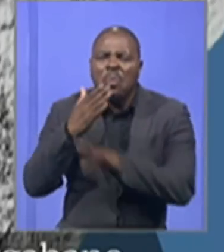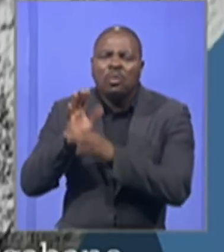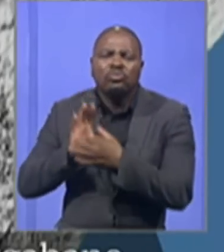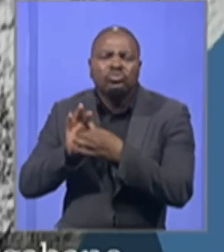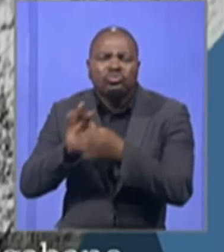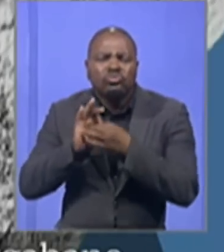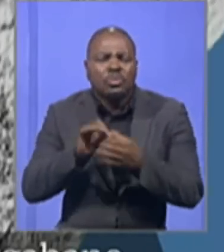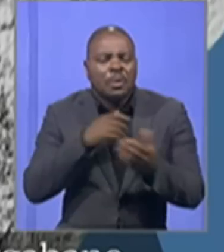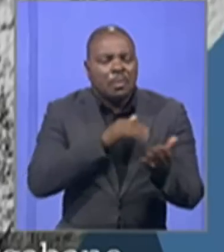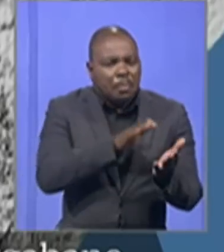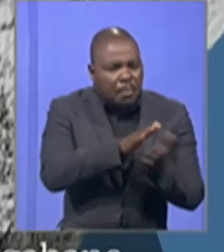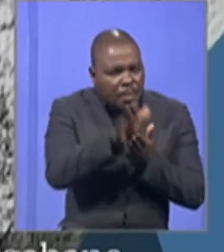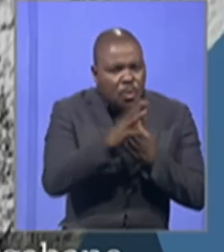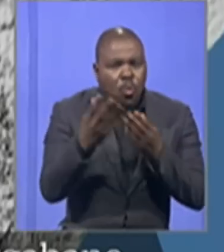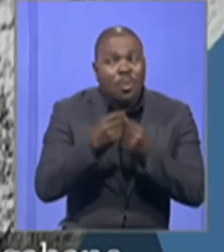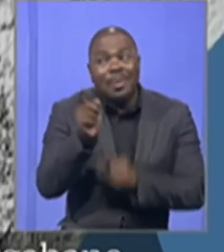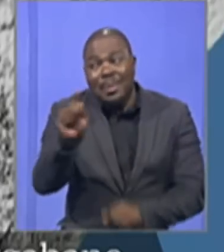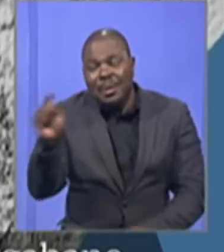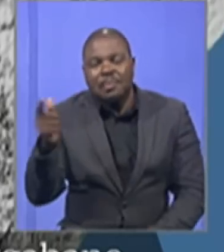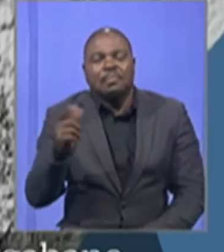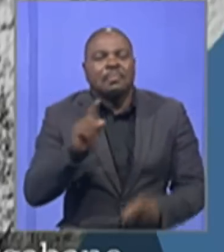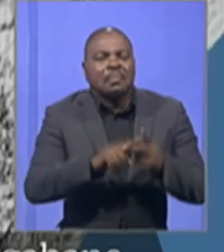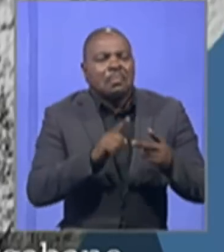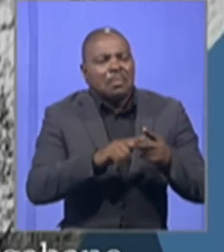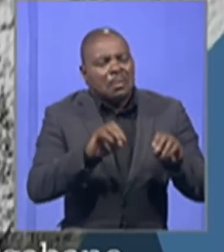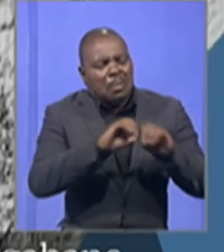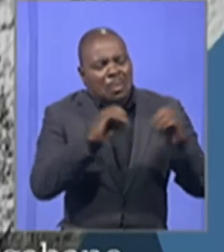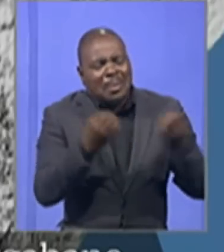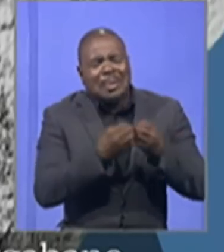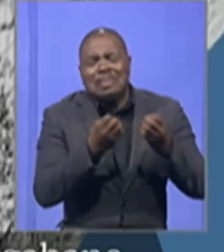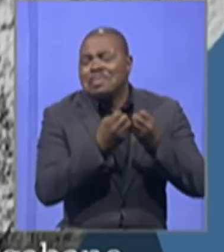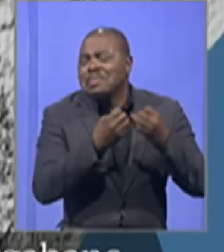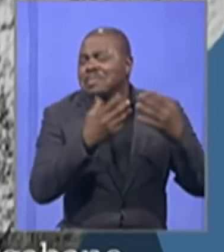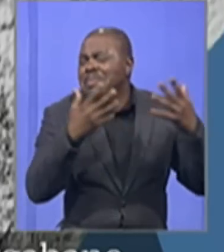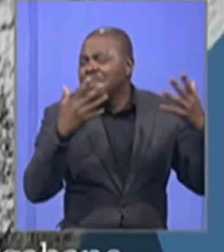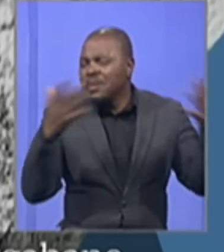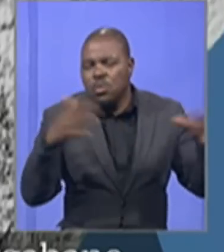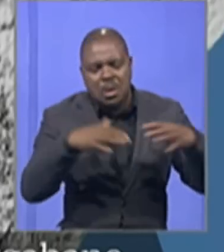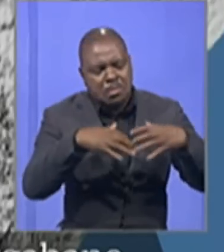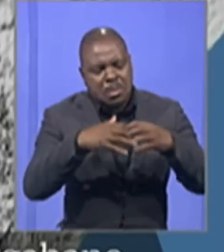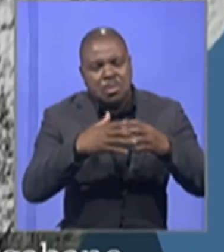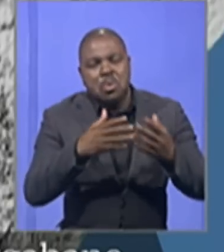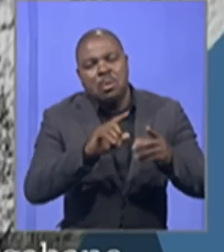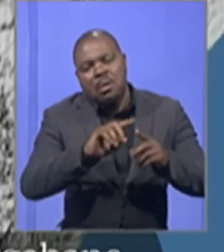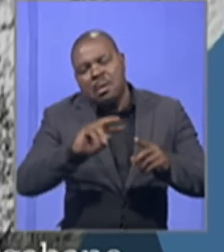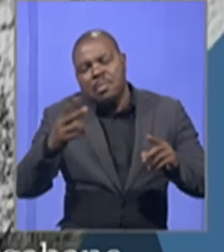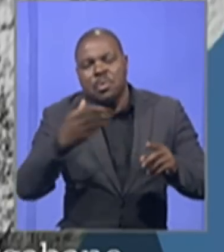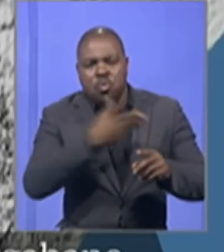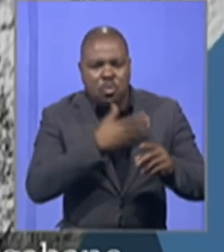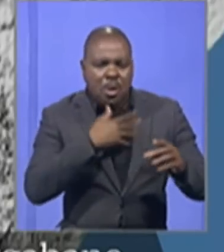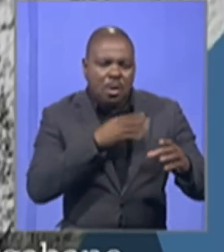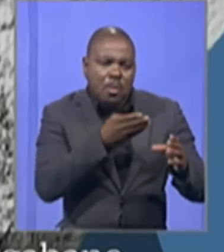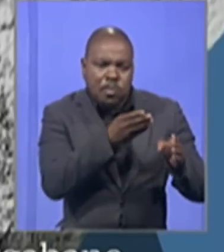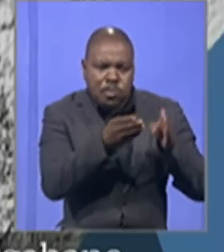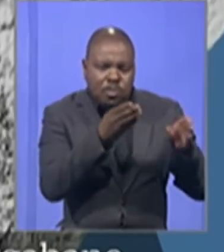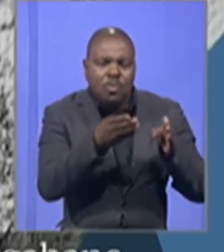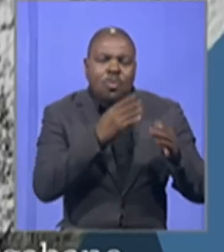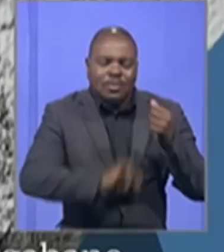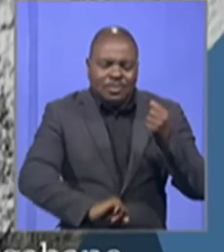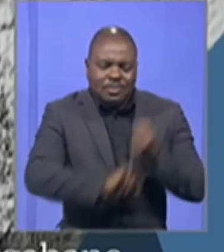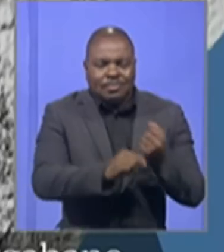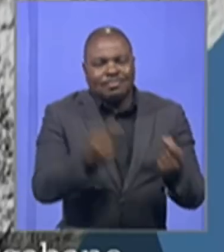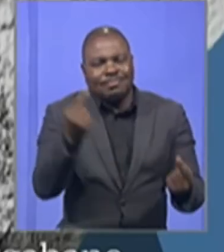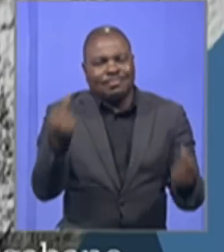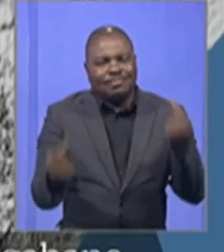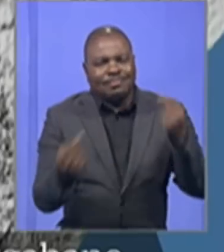basadi ba bang ke mekgahlo e re thileng e mengata ya basadi ba bang hore fela re tshehetsaneng re